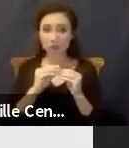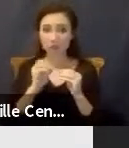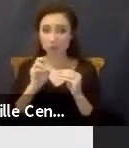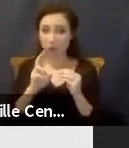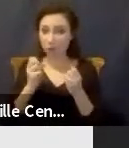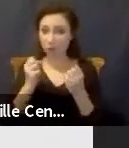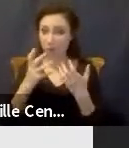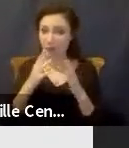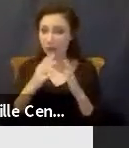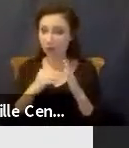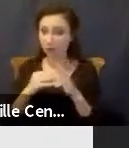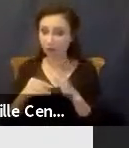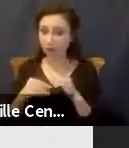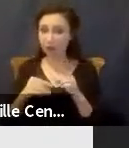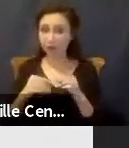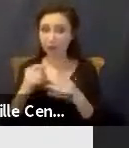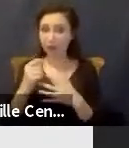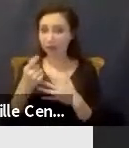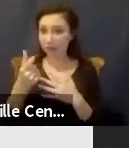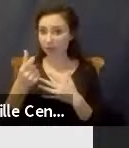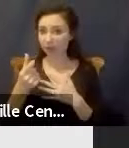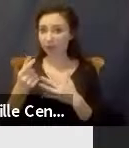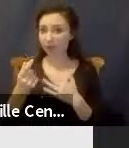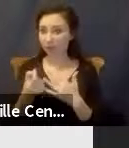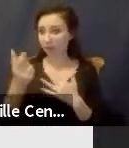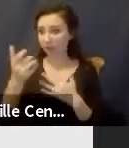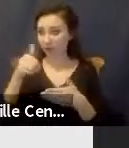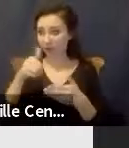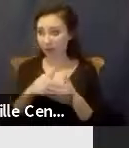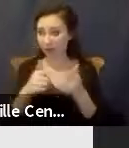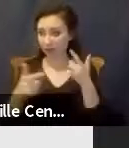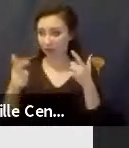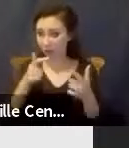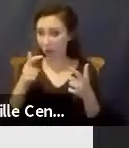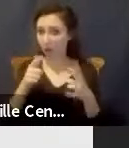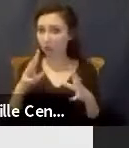Take off in the large assembly room. I know that, but I did not